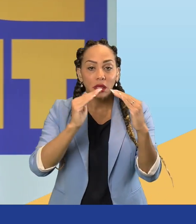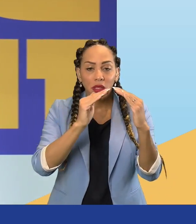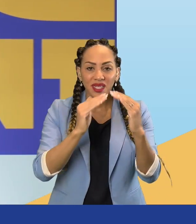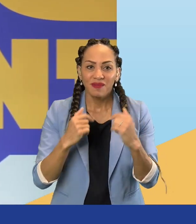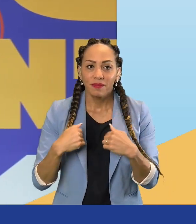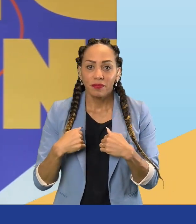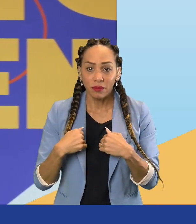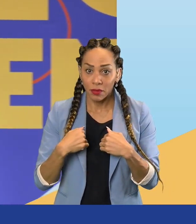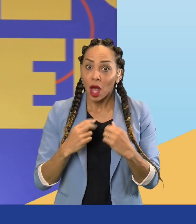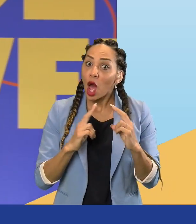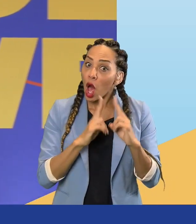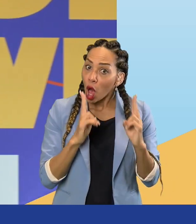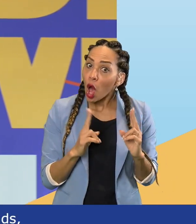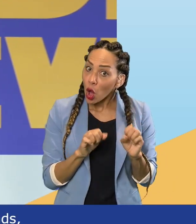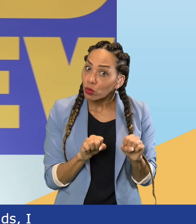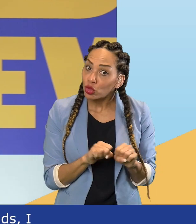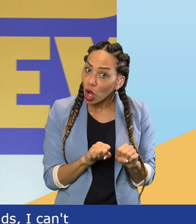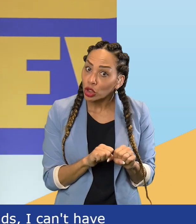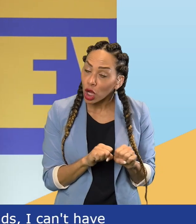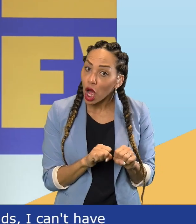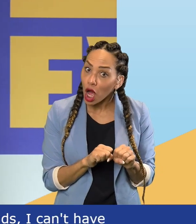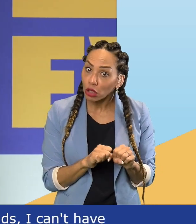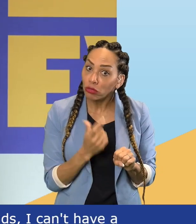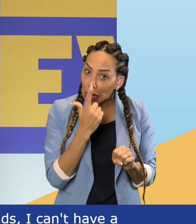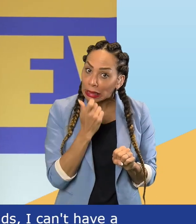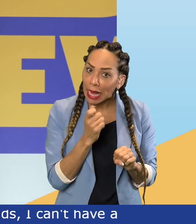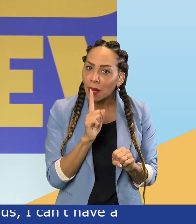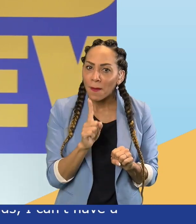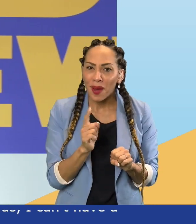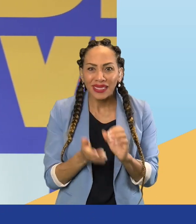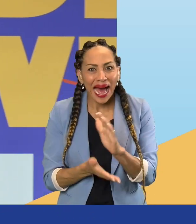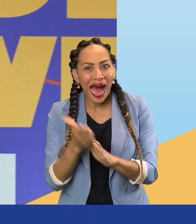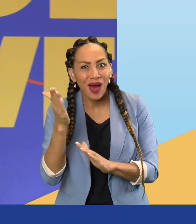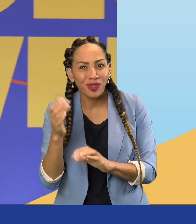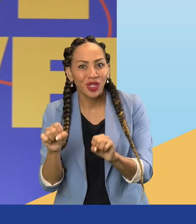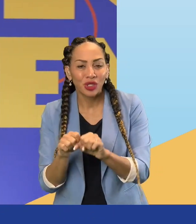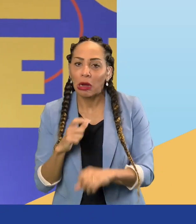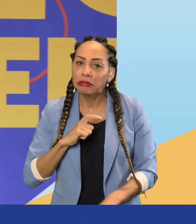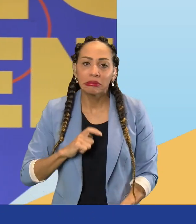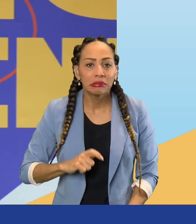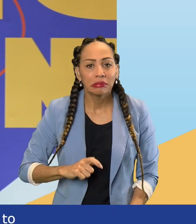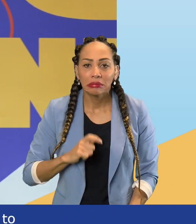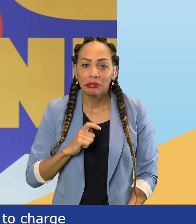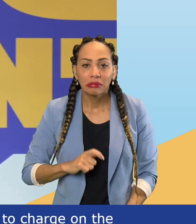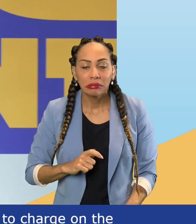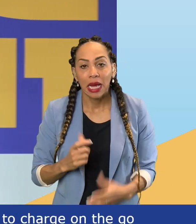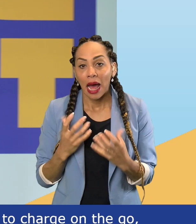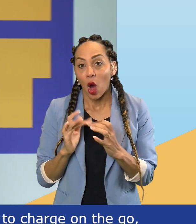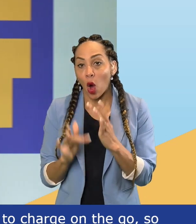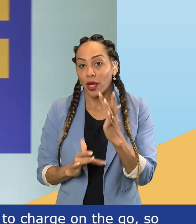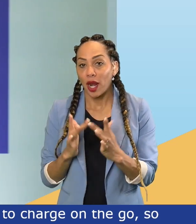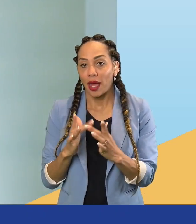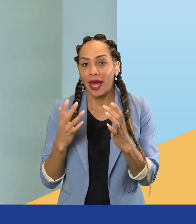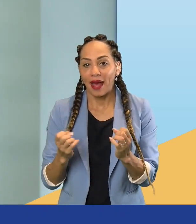I can have a charger at home, but I don't think I'm confident enough to charge on the go. So we had a look online. There's a great resource called ZapMap, and it shows